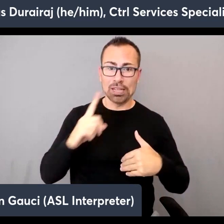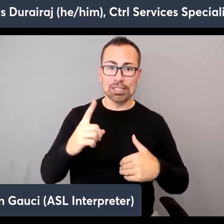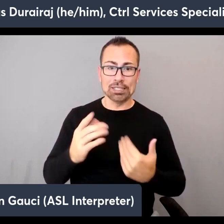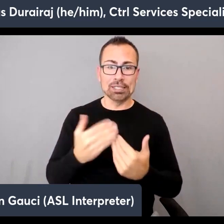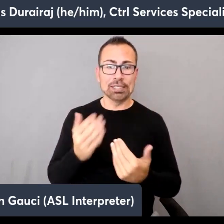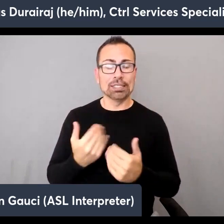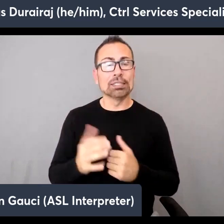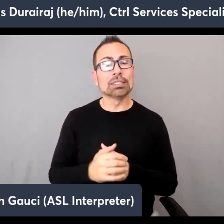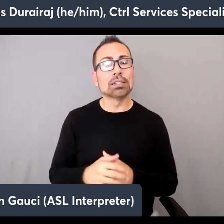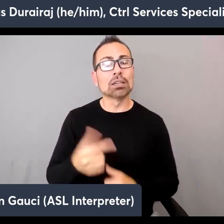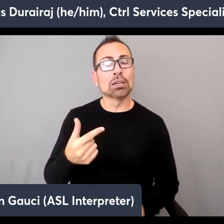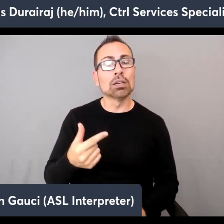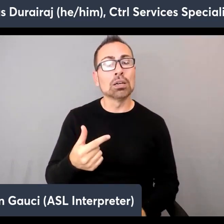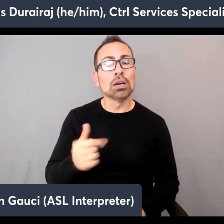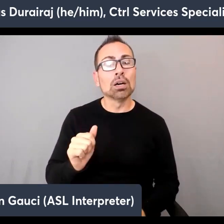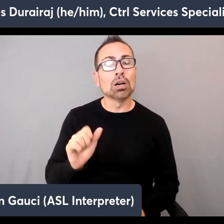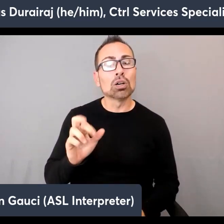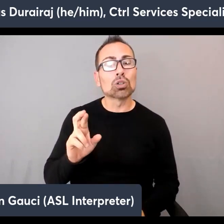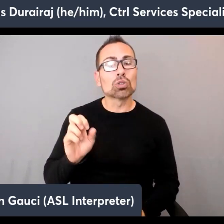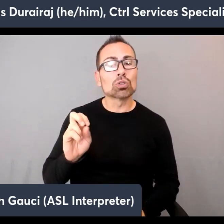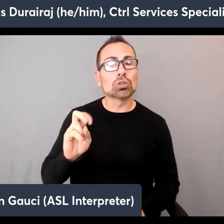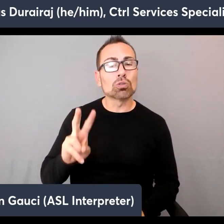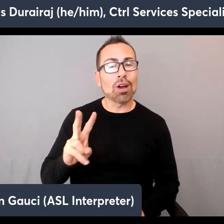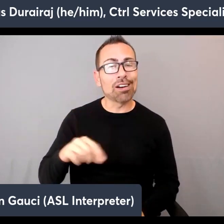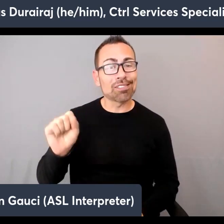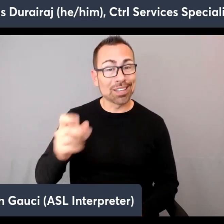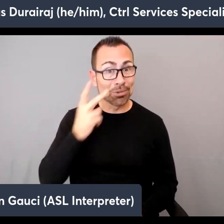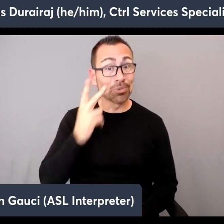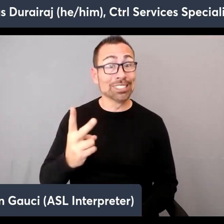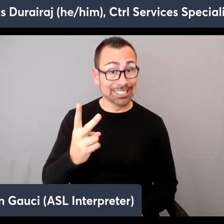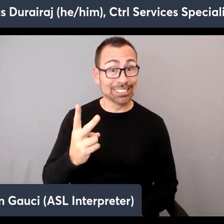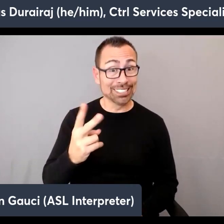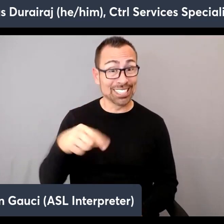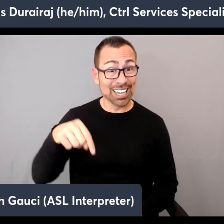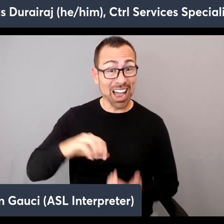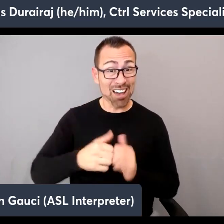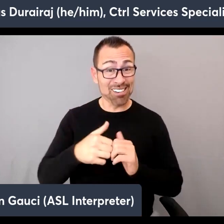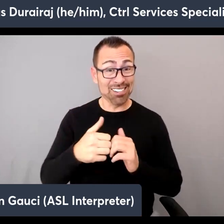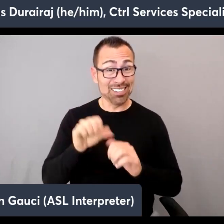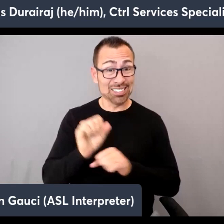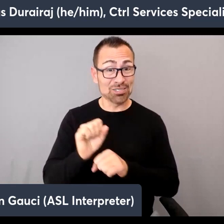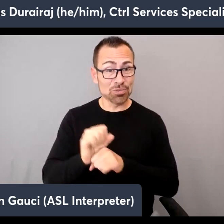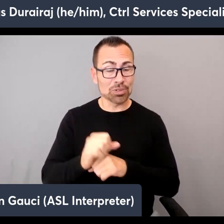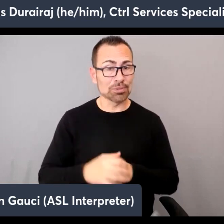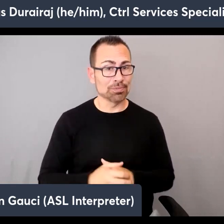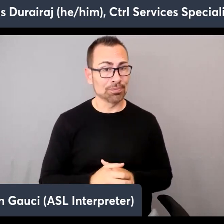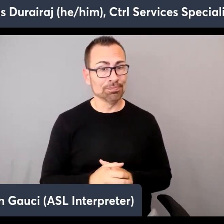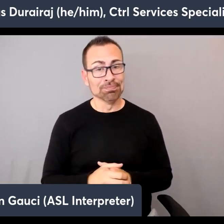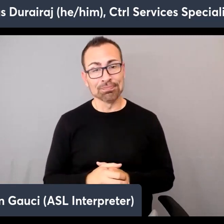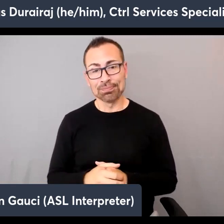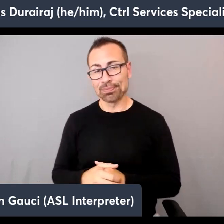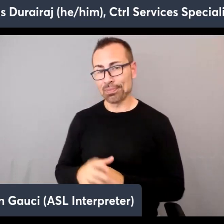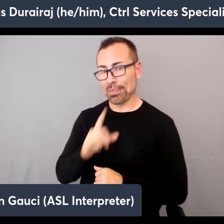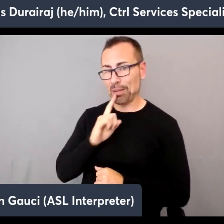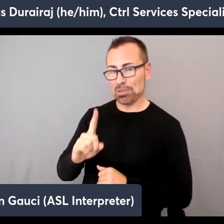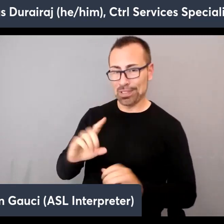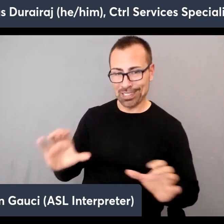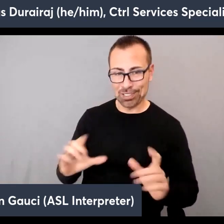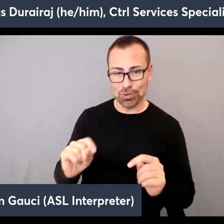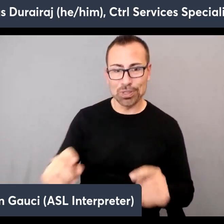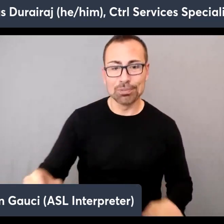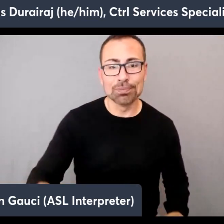Grav, can you show us this in action? Can we see exactly how we work with these Absolutely. controls? All right, let's do it.